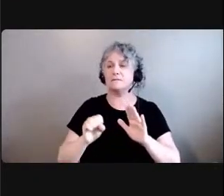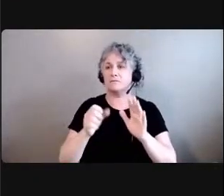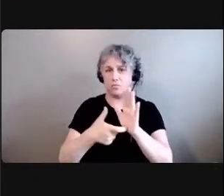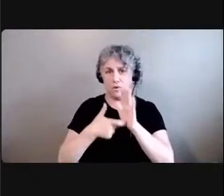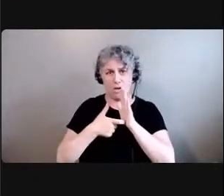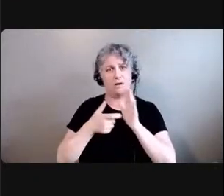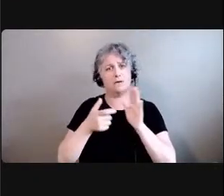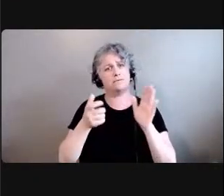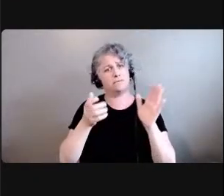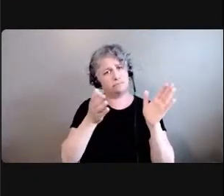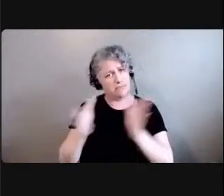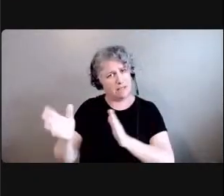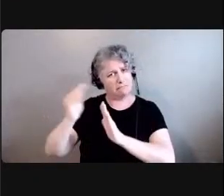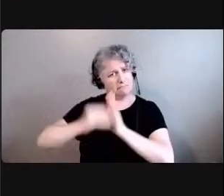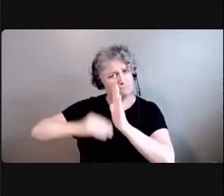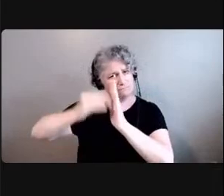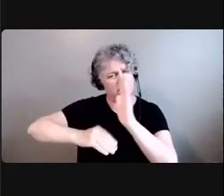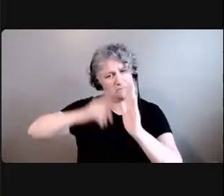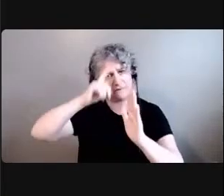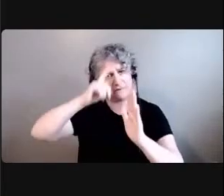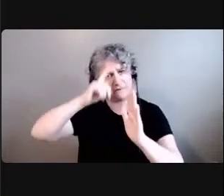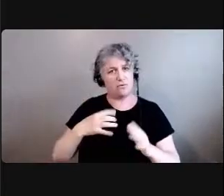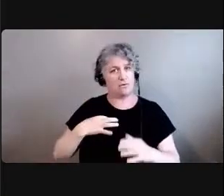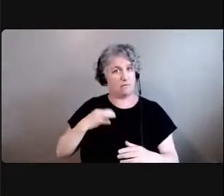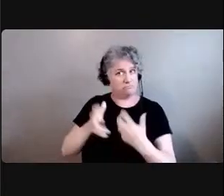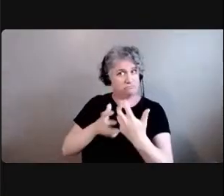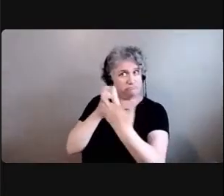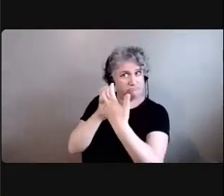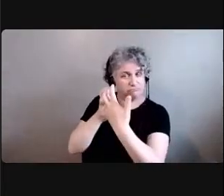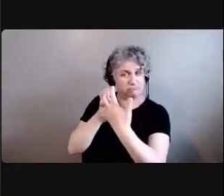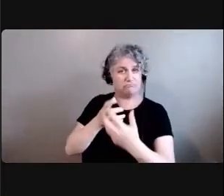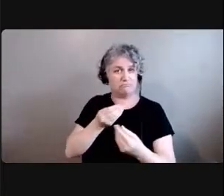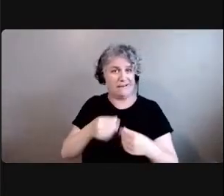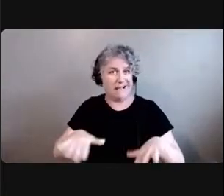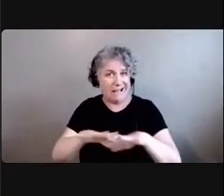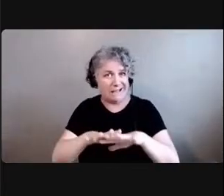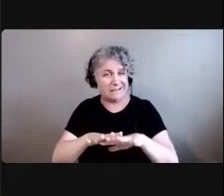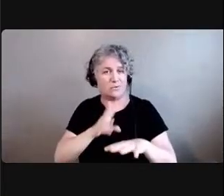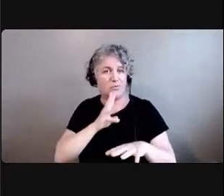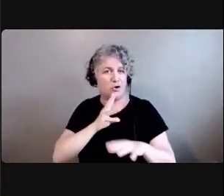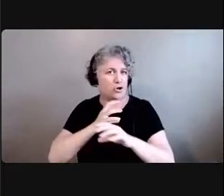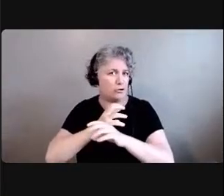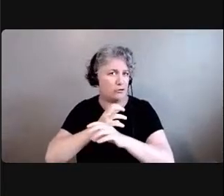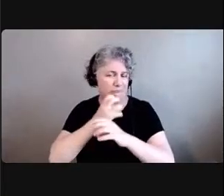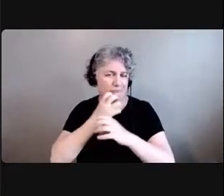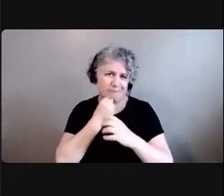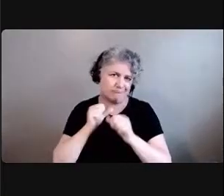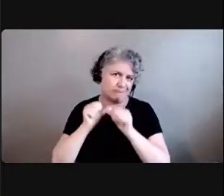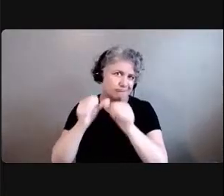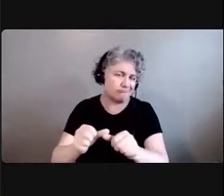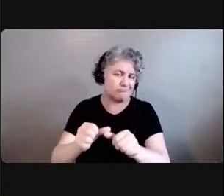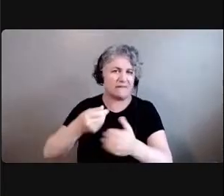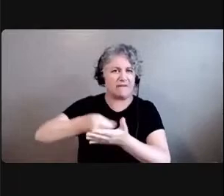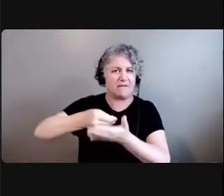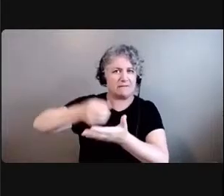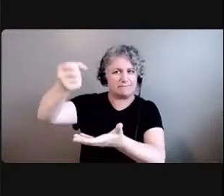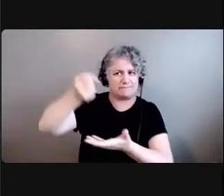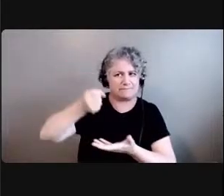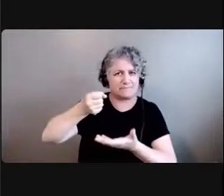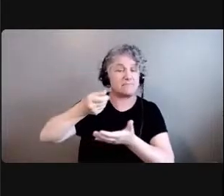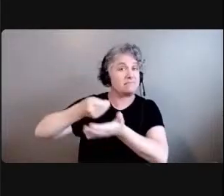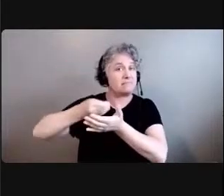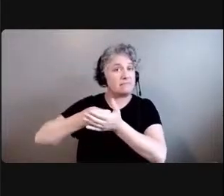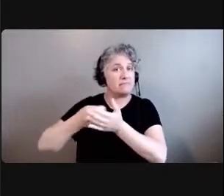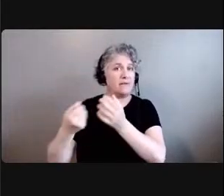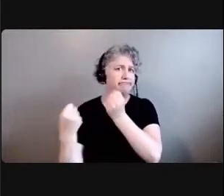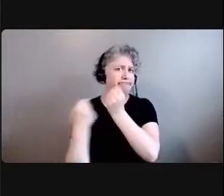water conservation funds. So there was funding tied to this planning process and implementing